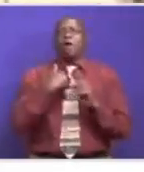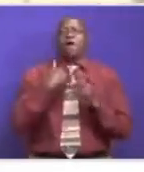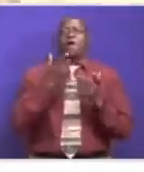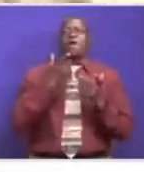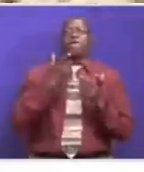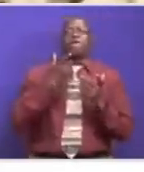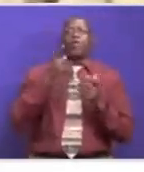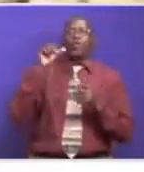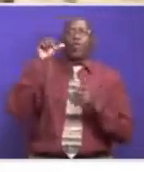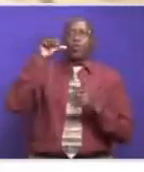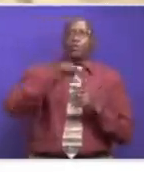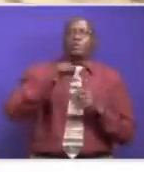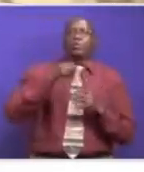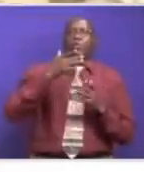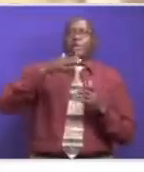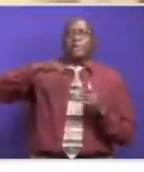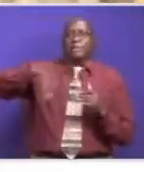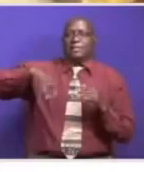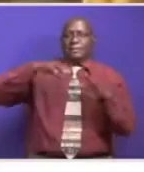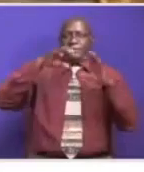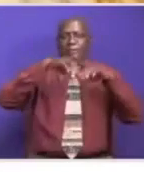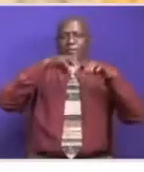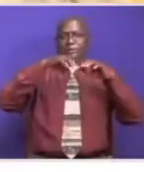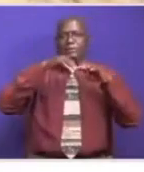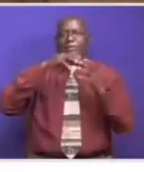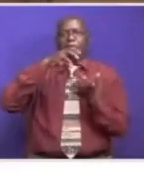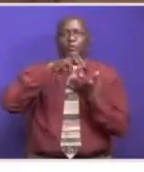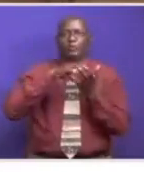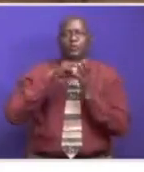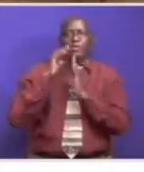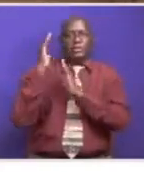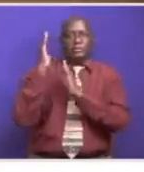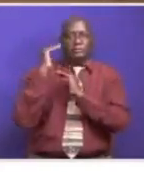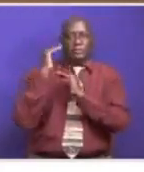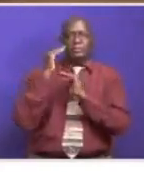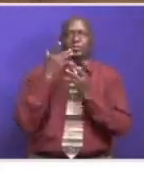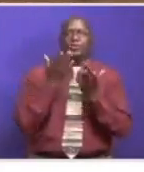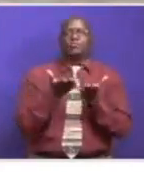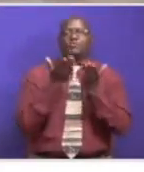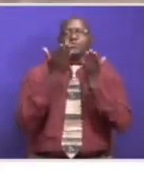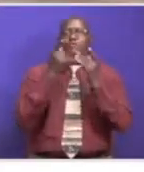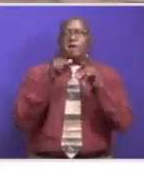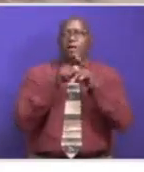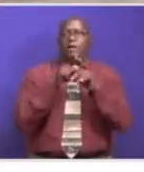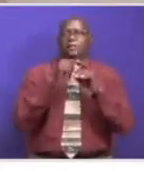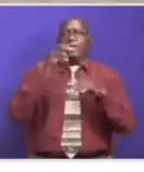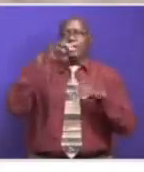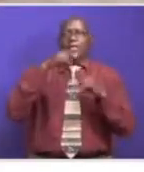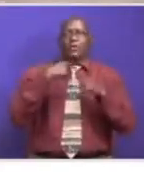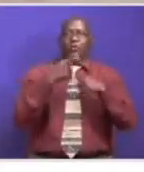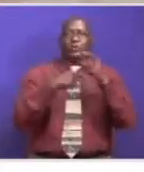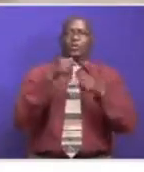onset of the long rains, a situation that is expected to improve as the rains continue in April.